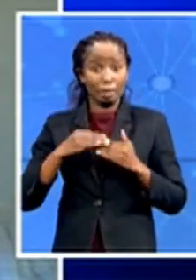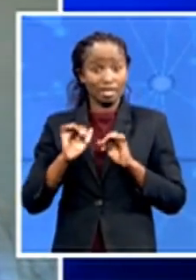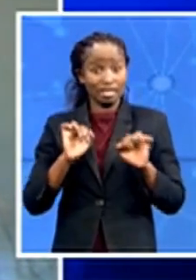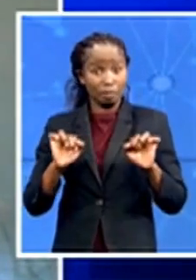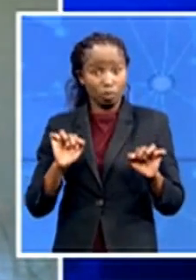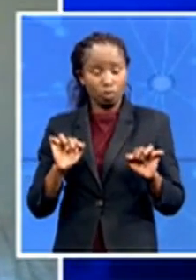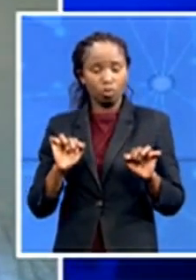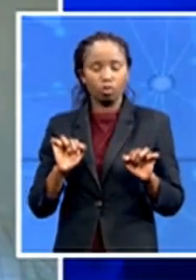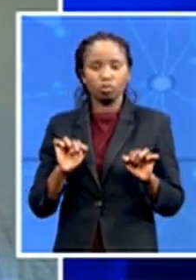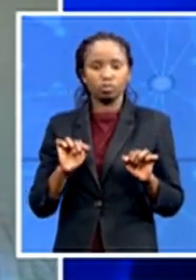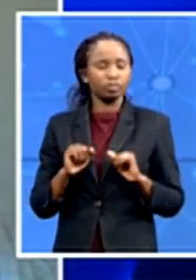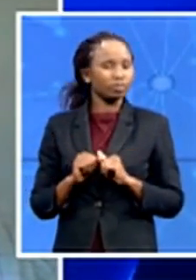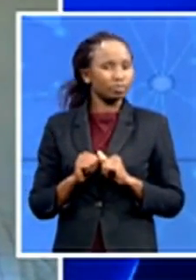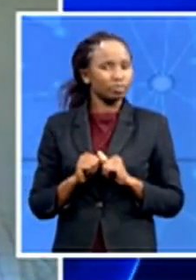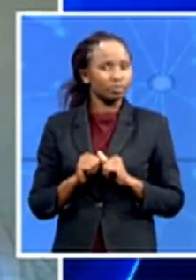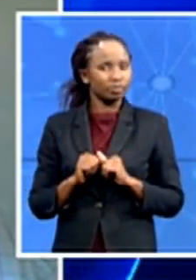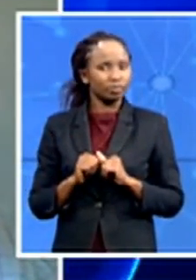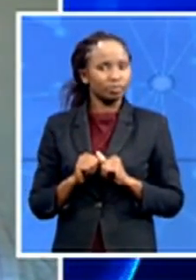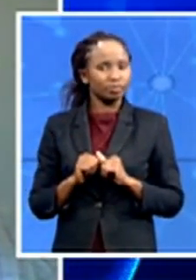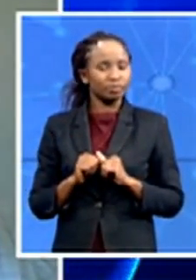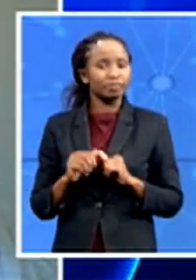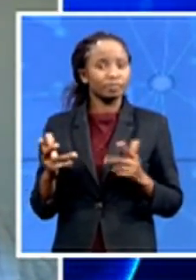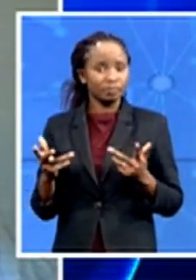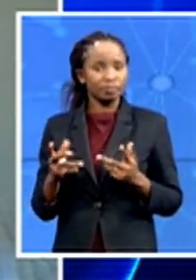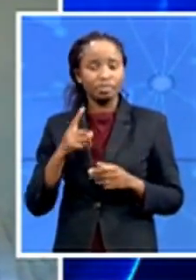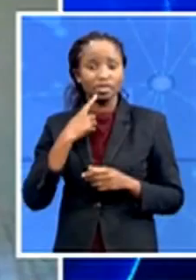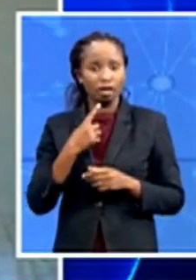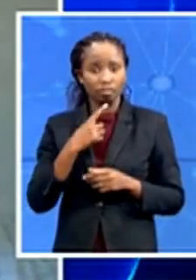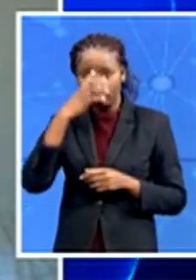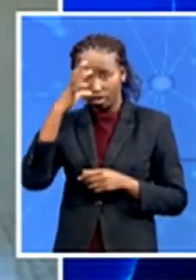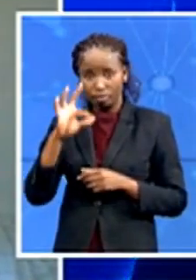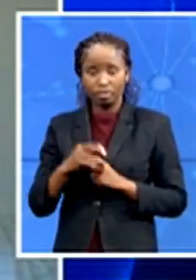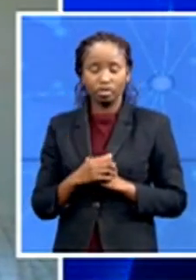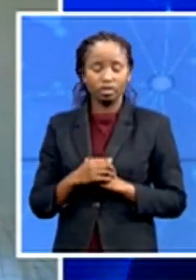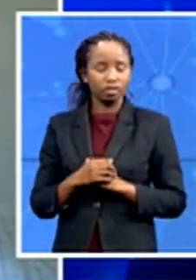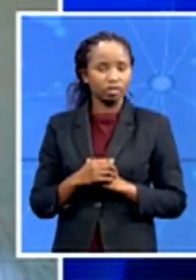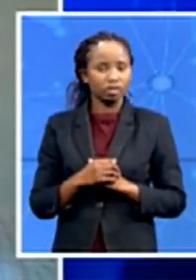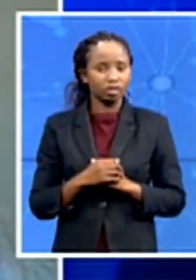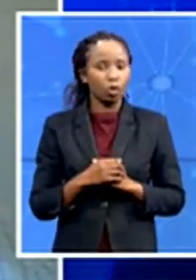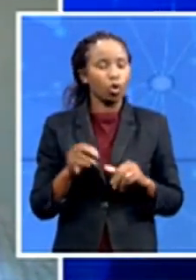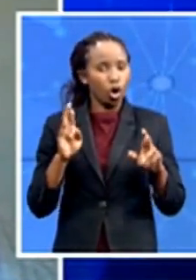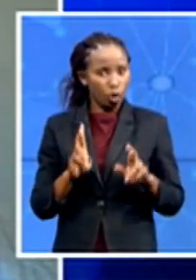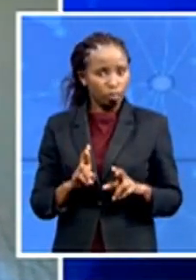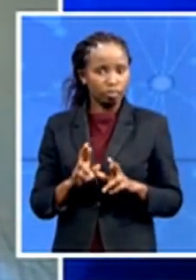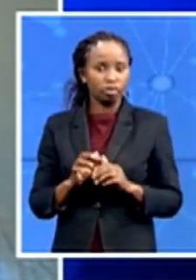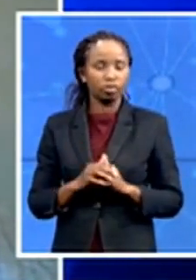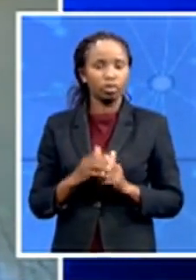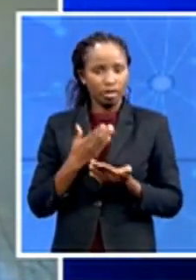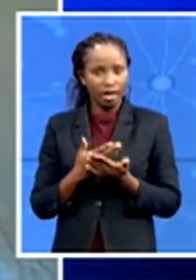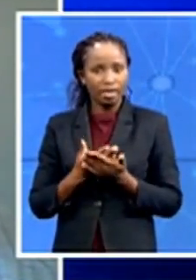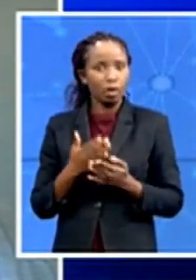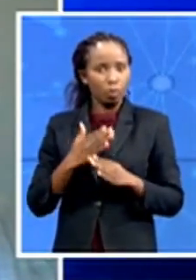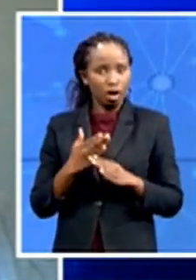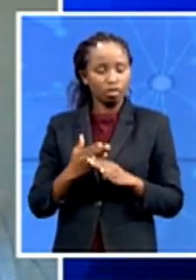we're saying to government, we hope that sanity will prevail. We hope that we can all collectively work together to encourage people to embrace